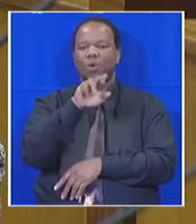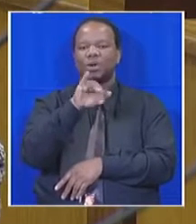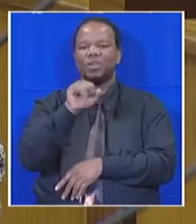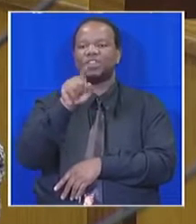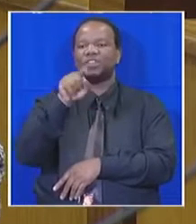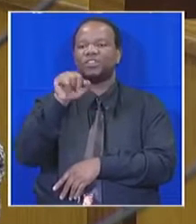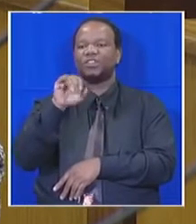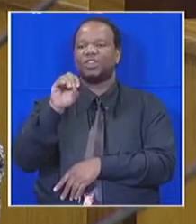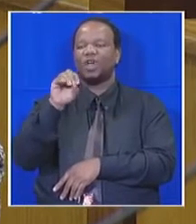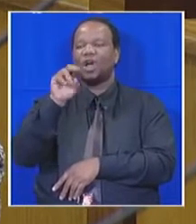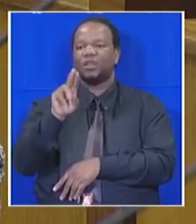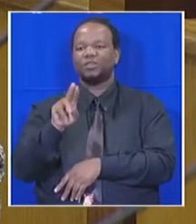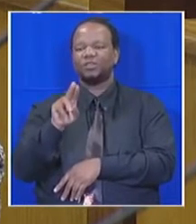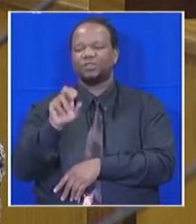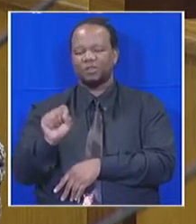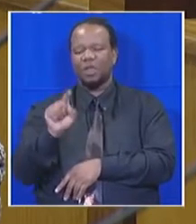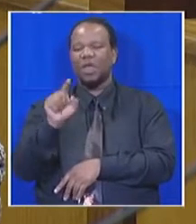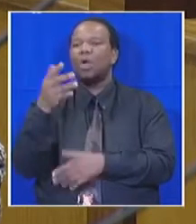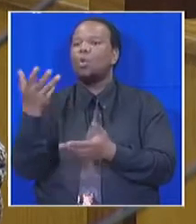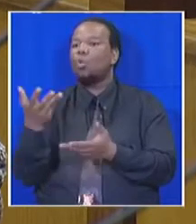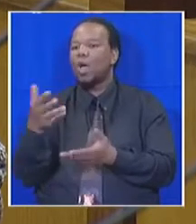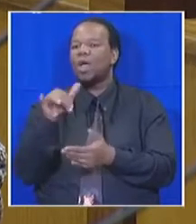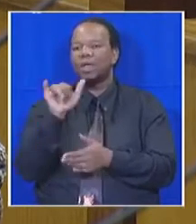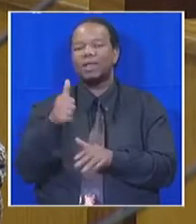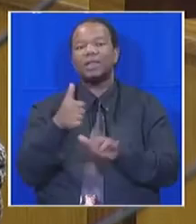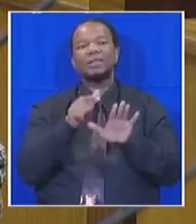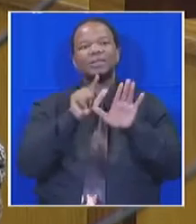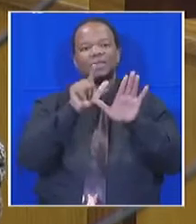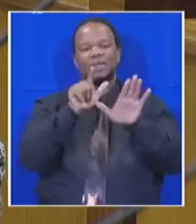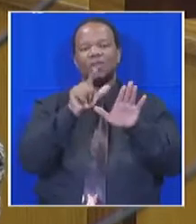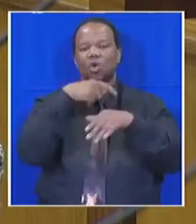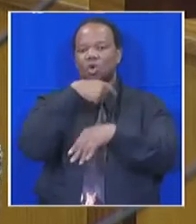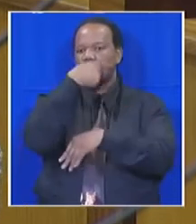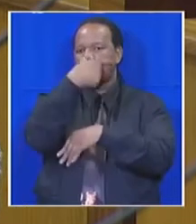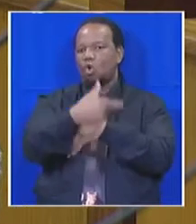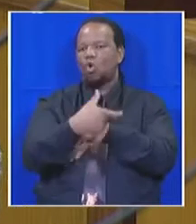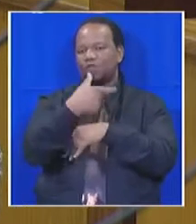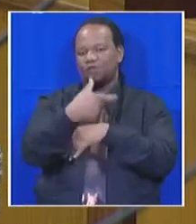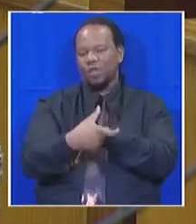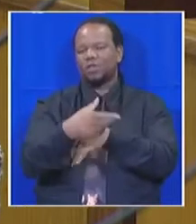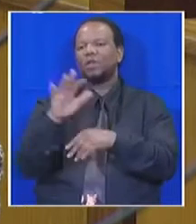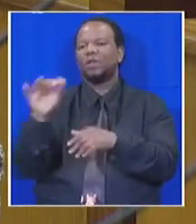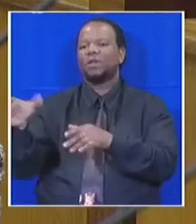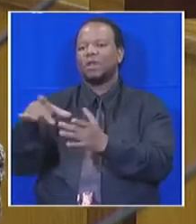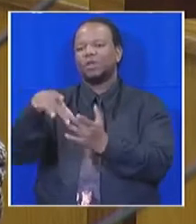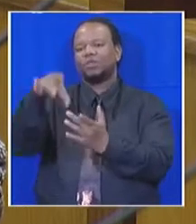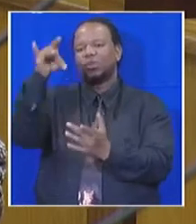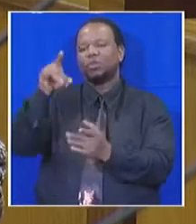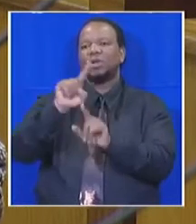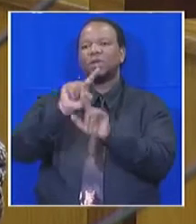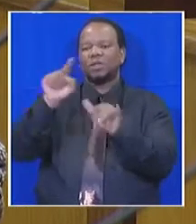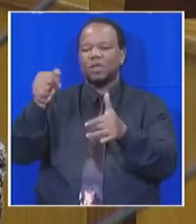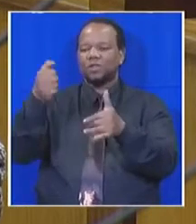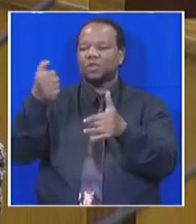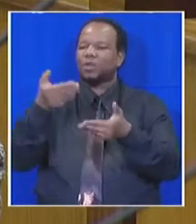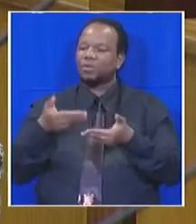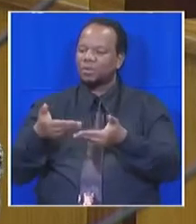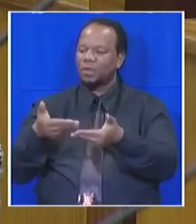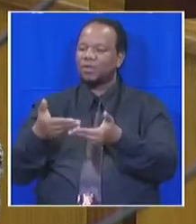at the 7th Commonwealth Parliament, Africa Regional Conference, and she will serve as the